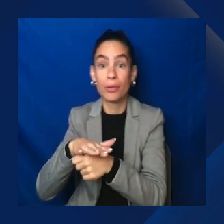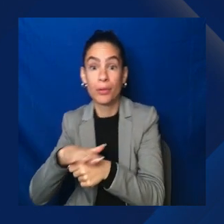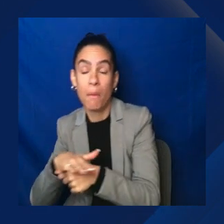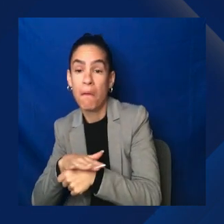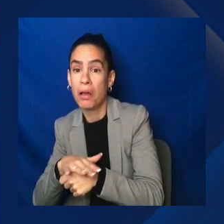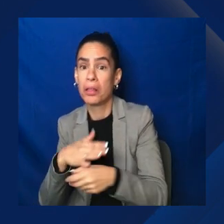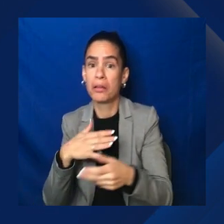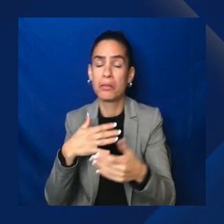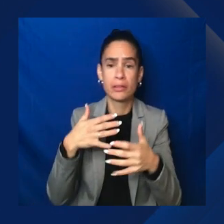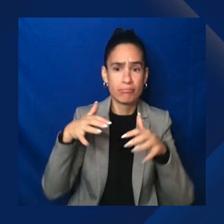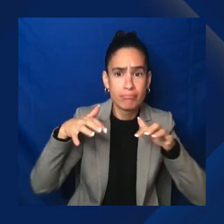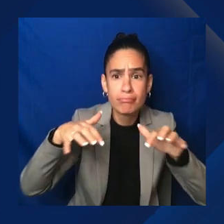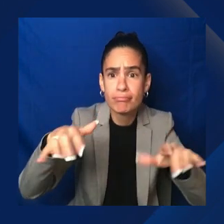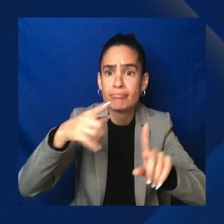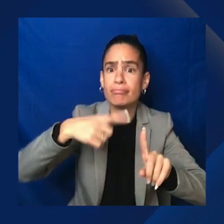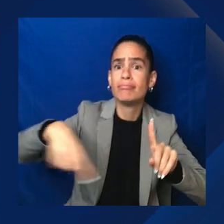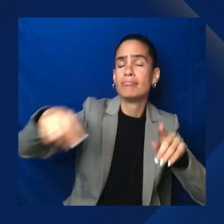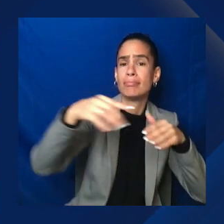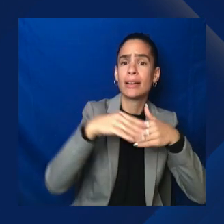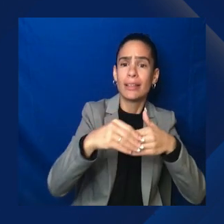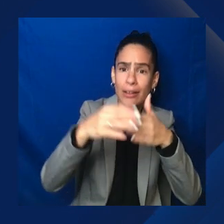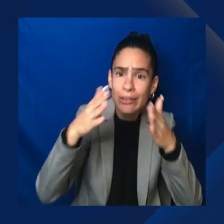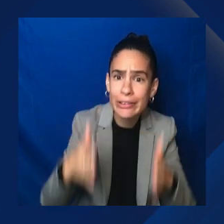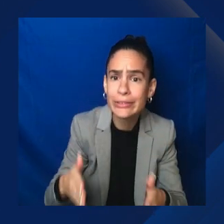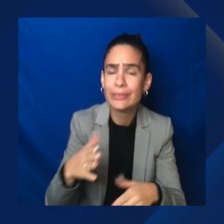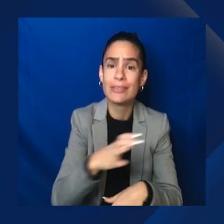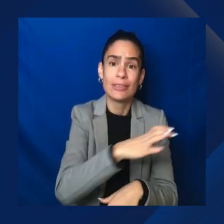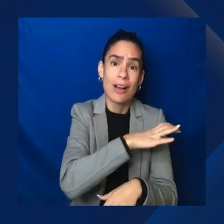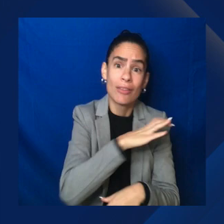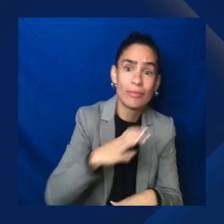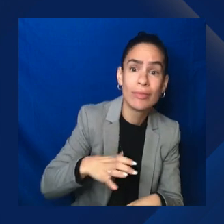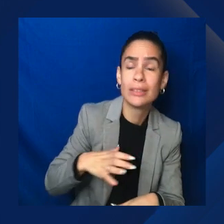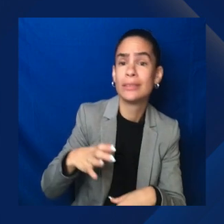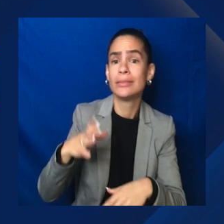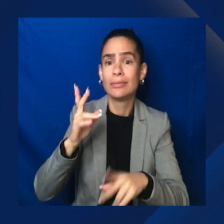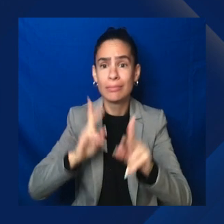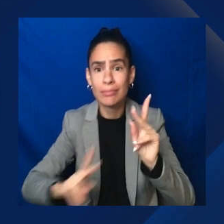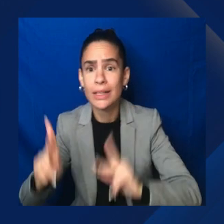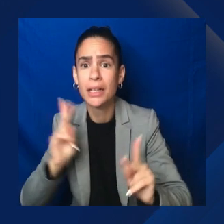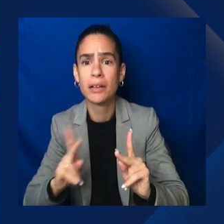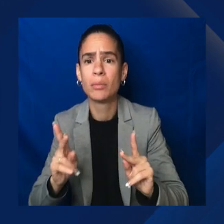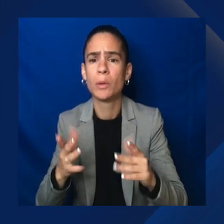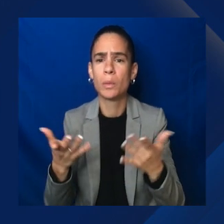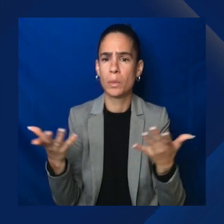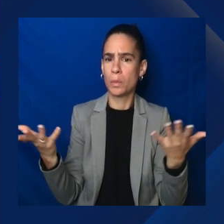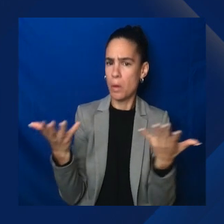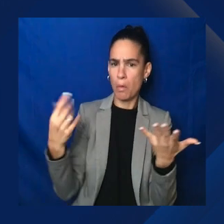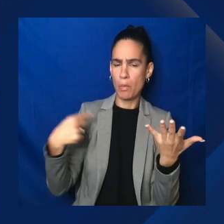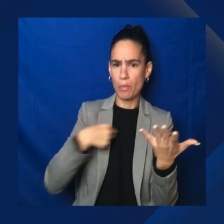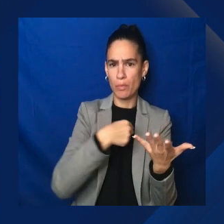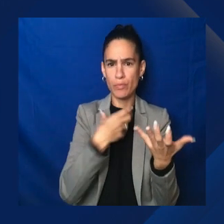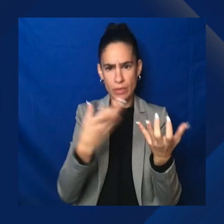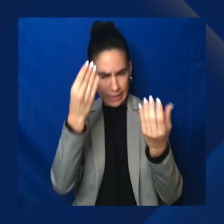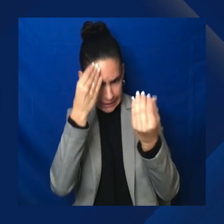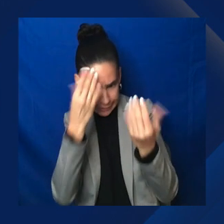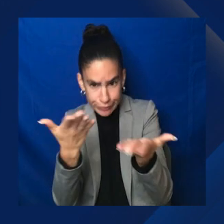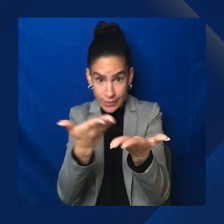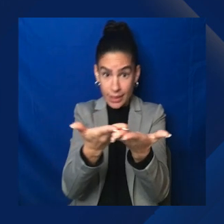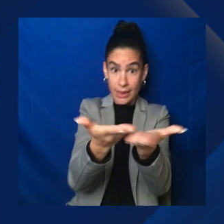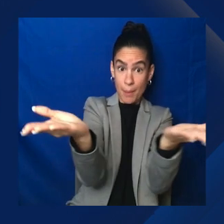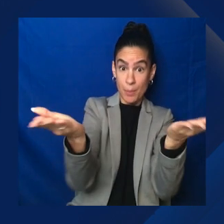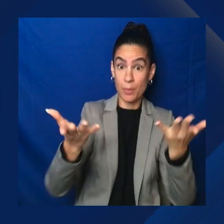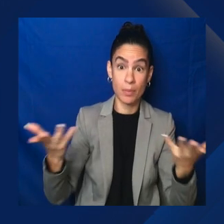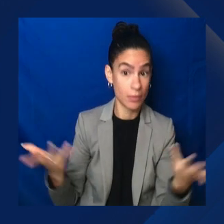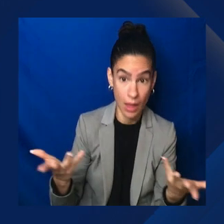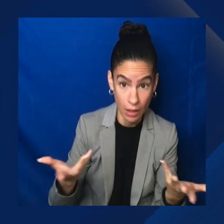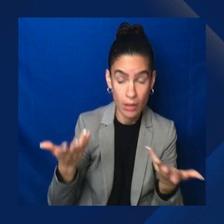stage, the Congress members. What do we want them to think about in terms of the experience